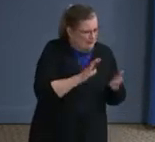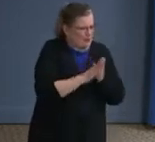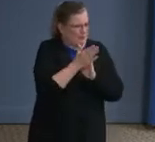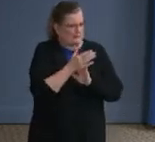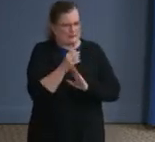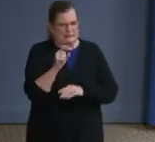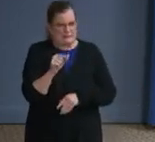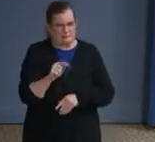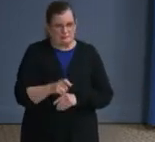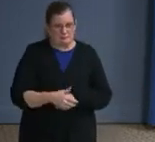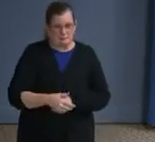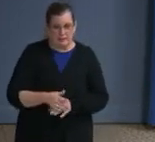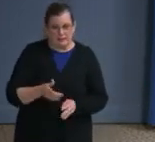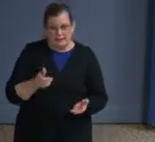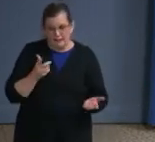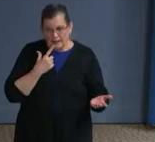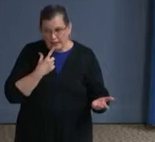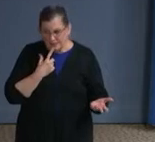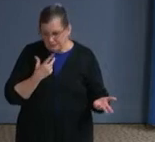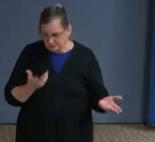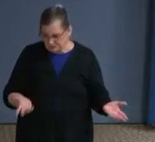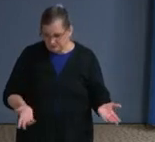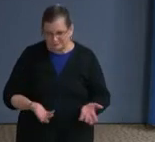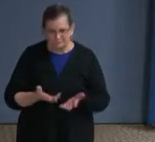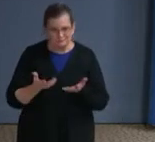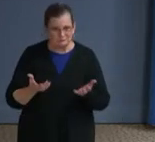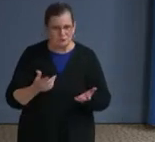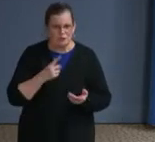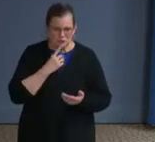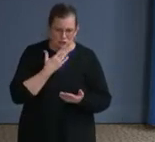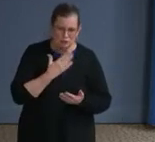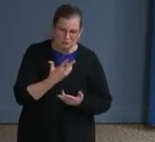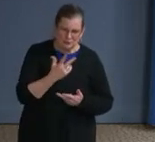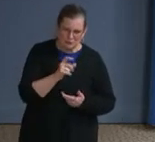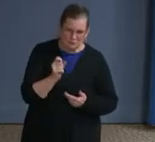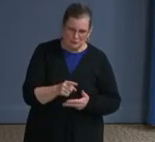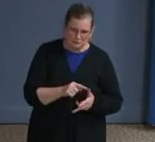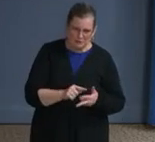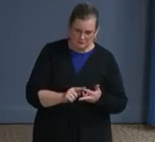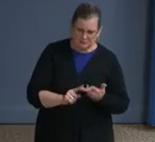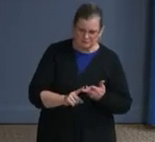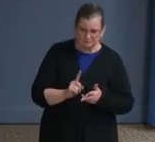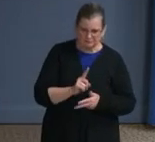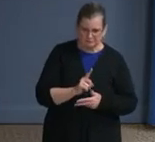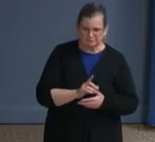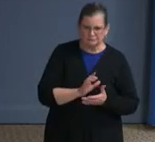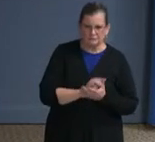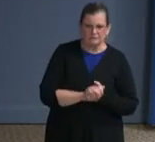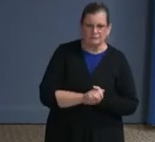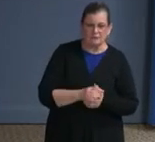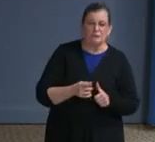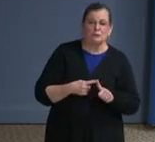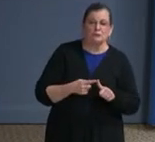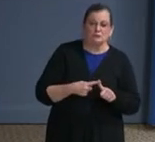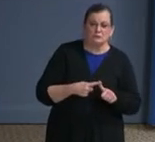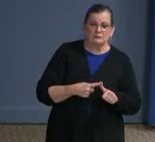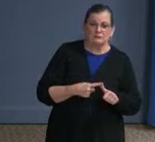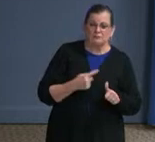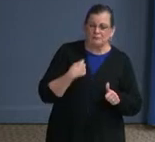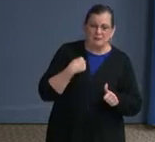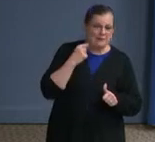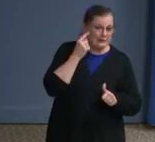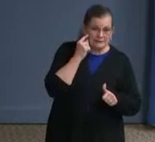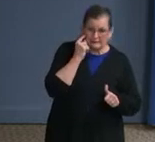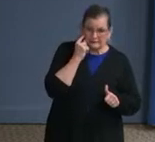for statehood? I'll take that as three parts. First, I think it does not help with